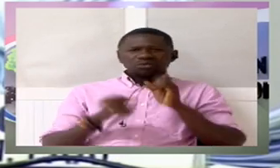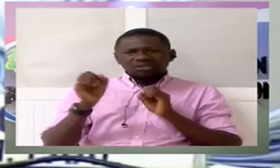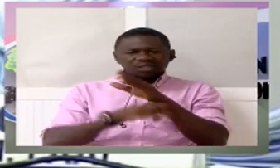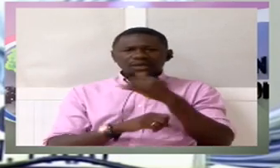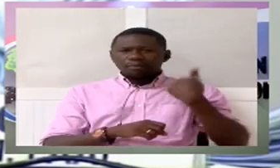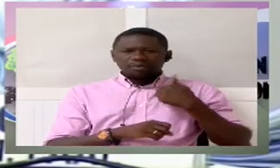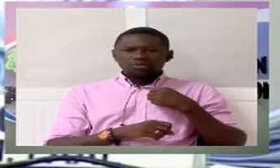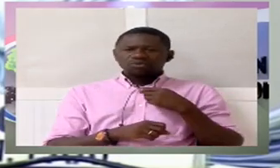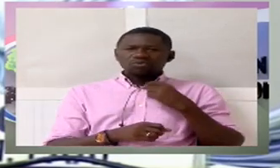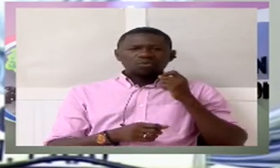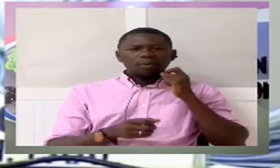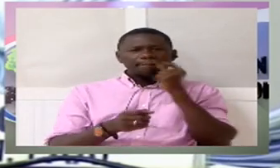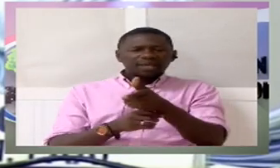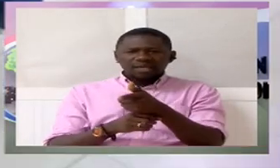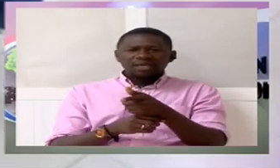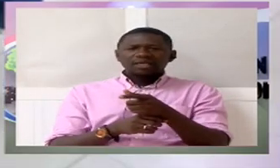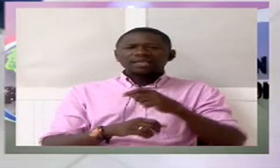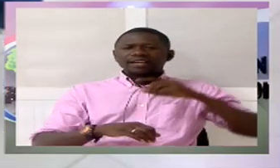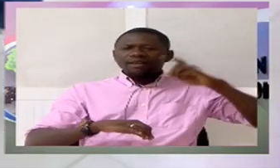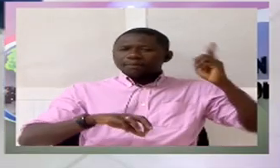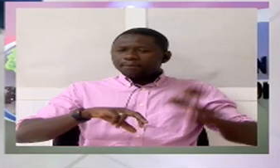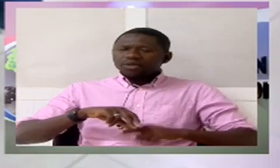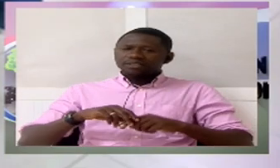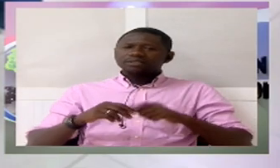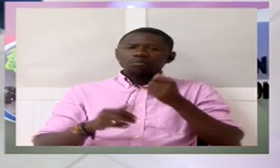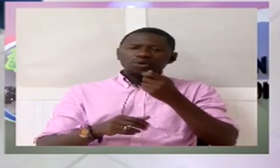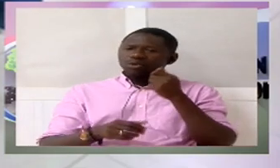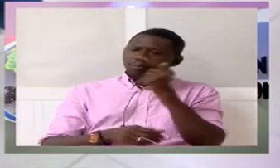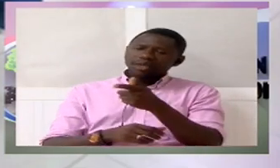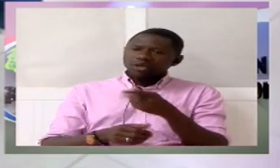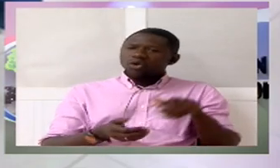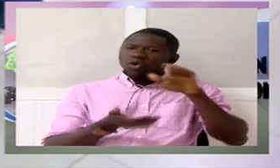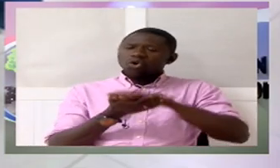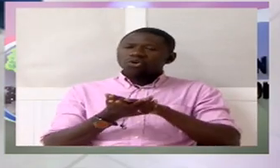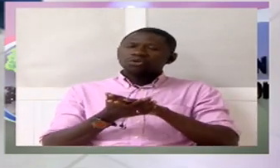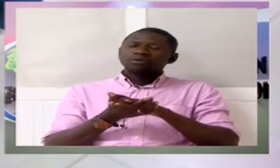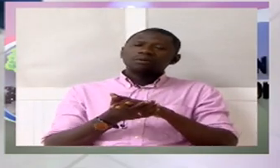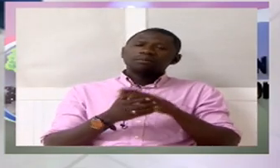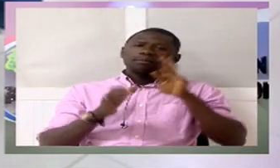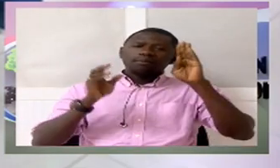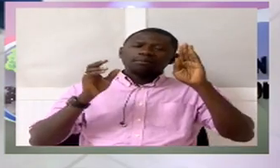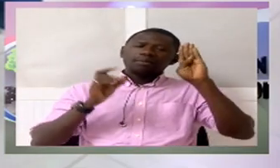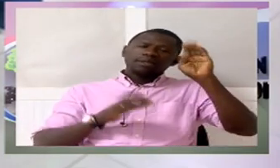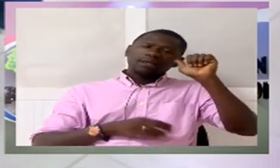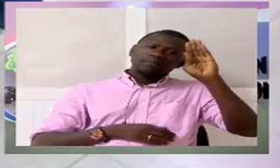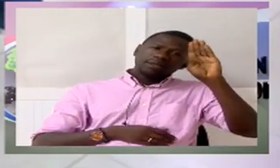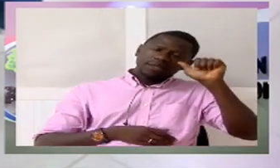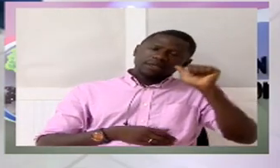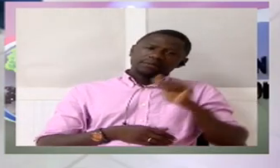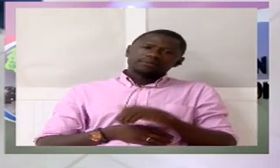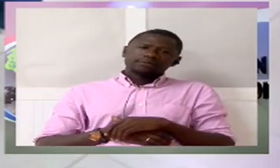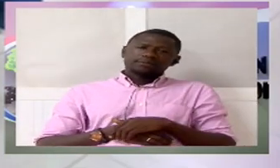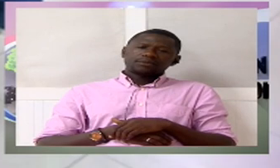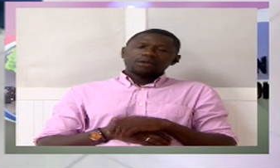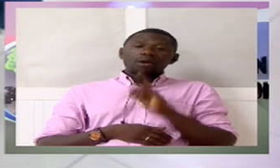fine enjoy men la baba ka. I said to him, I heard that you sent people here to come here and pay the fine that was levied on Baba.